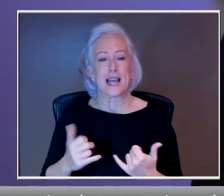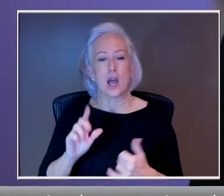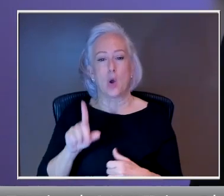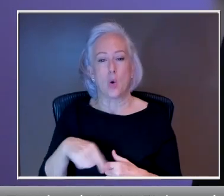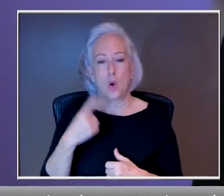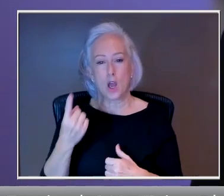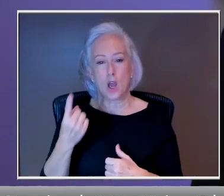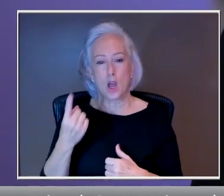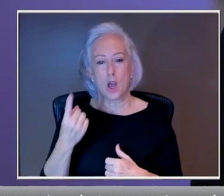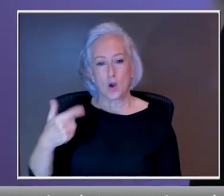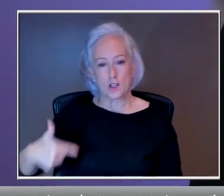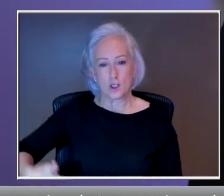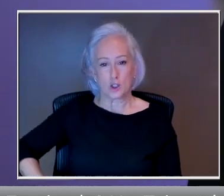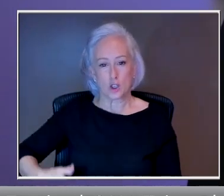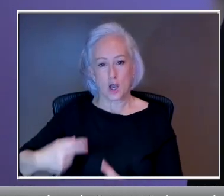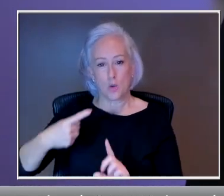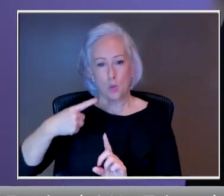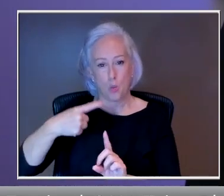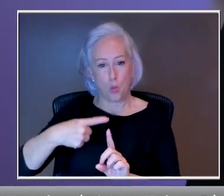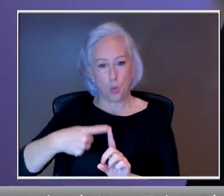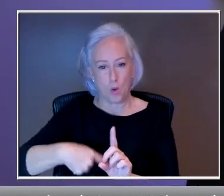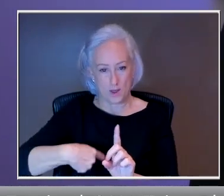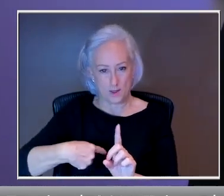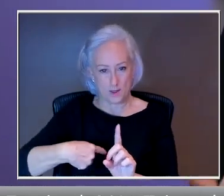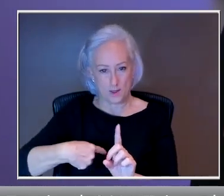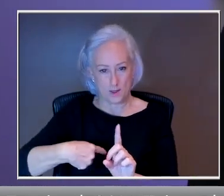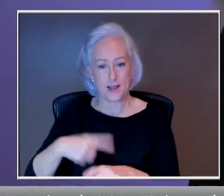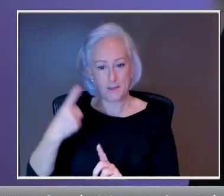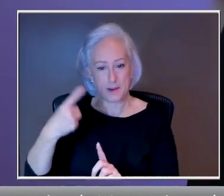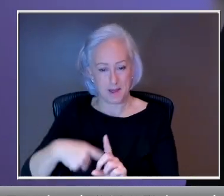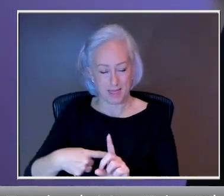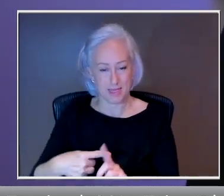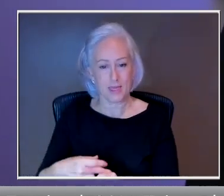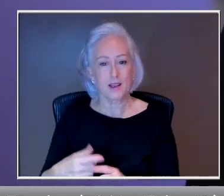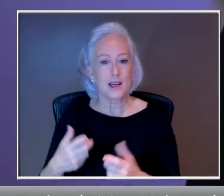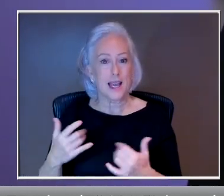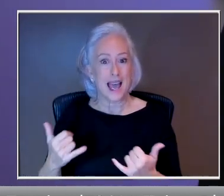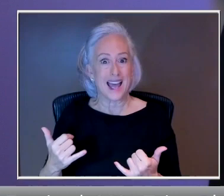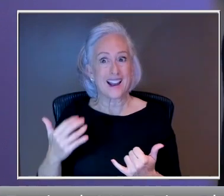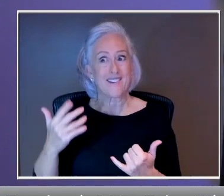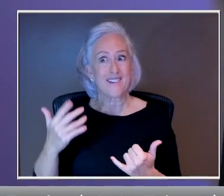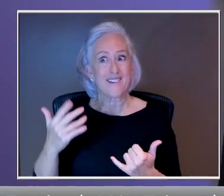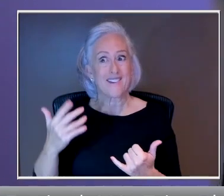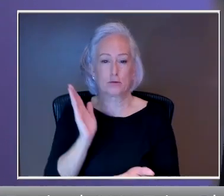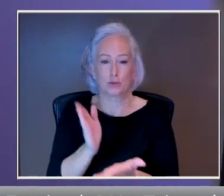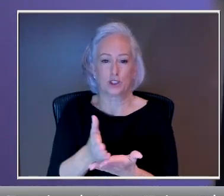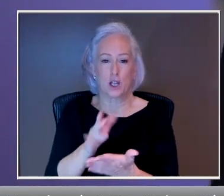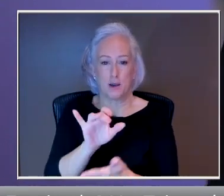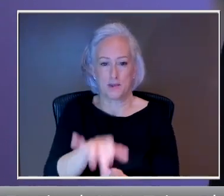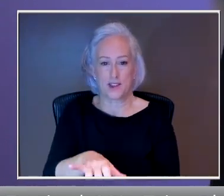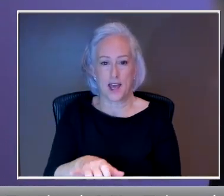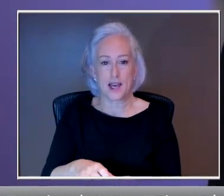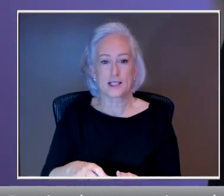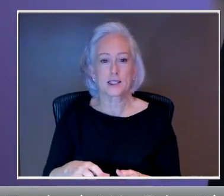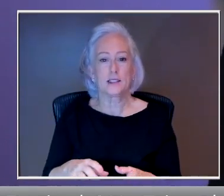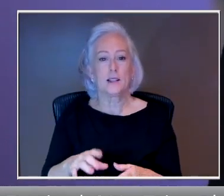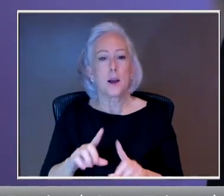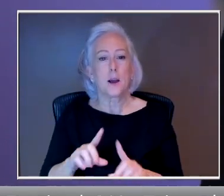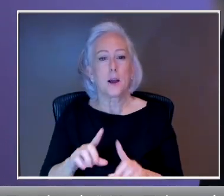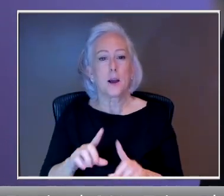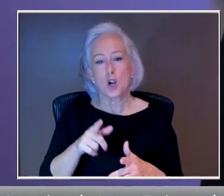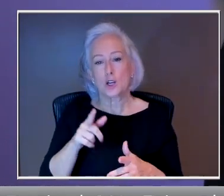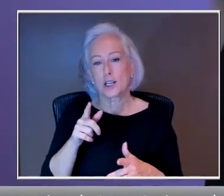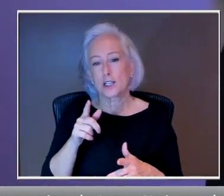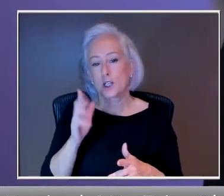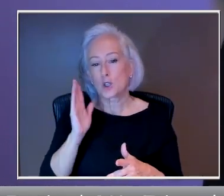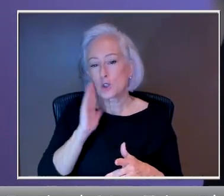shot a month, and eventually I'm planning to get off of it. But I started that journey knowing I didn't want to rely